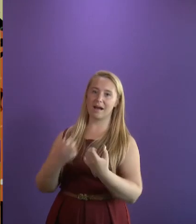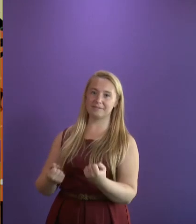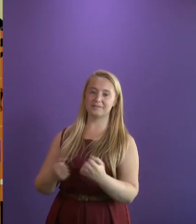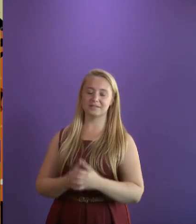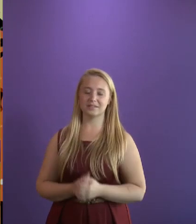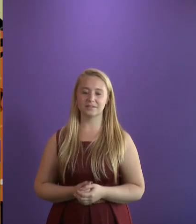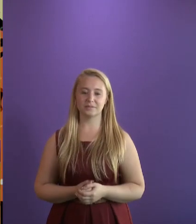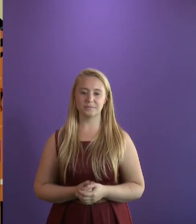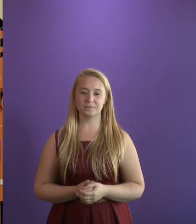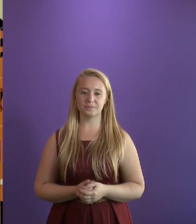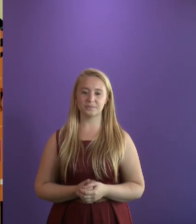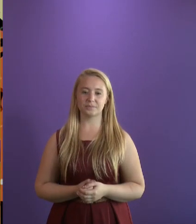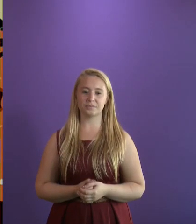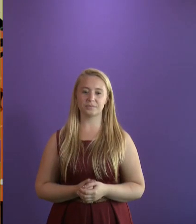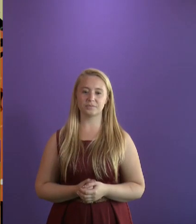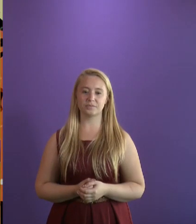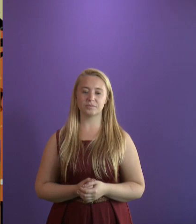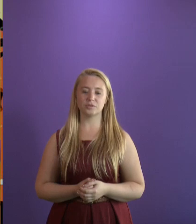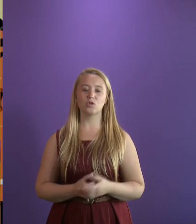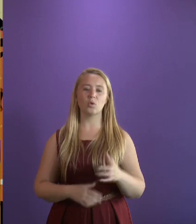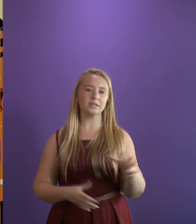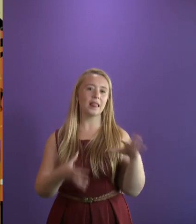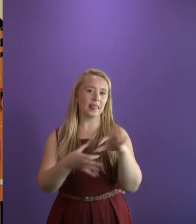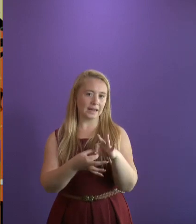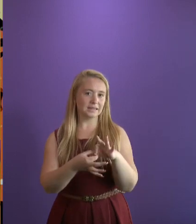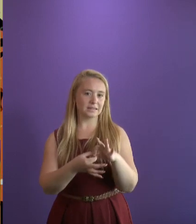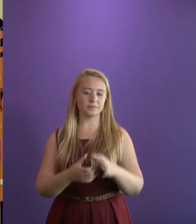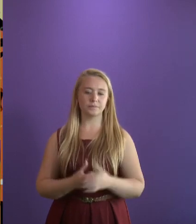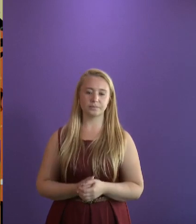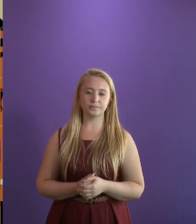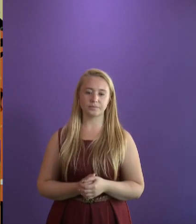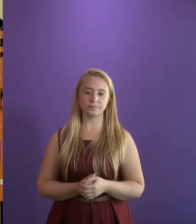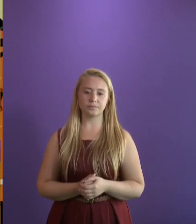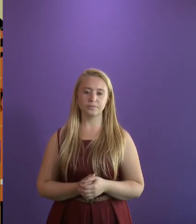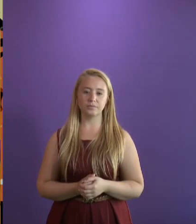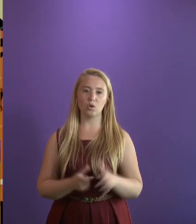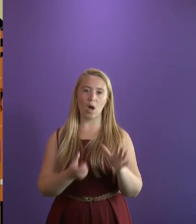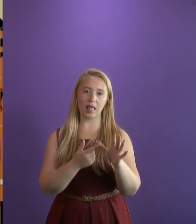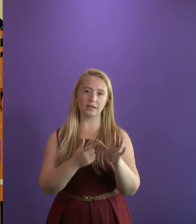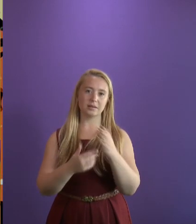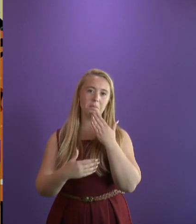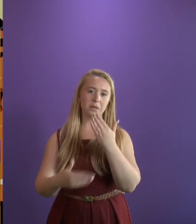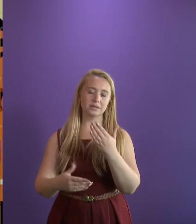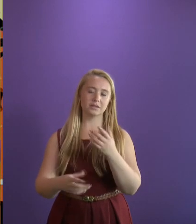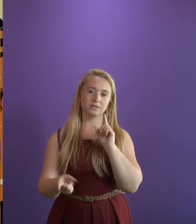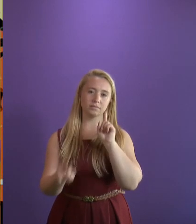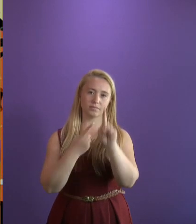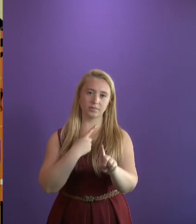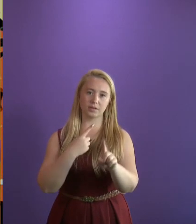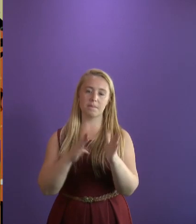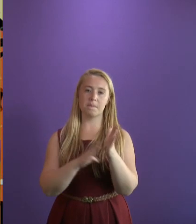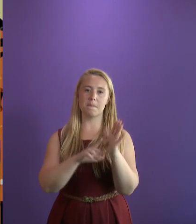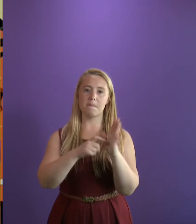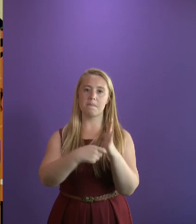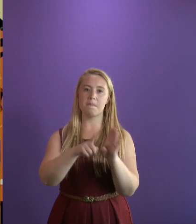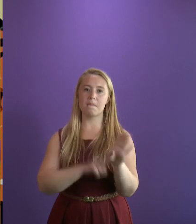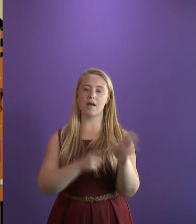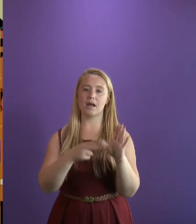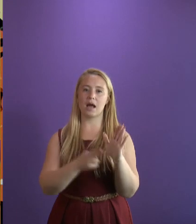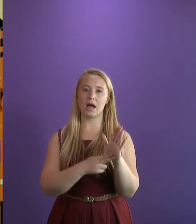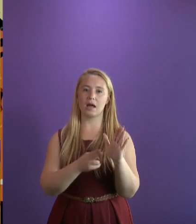I'll ask you to, it's related, I'll ask you to address this one, please, Alison, from Mariam by email. Is there